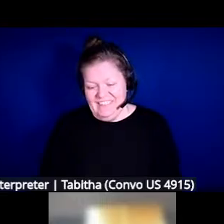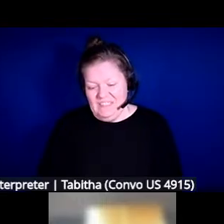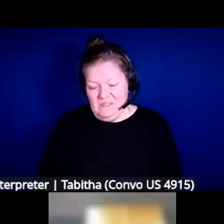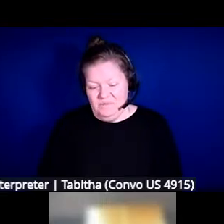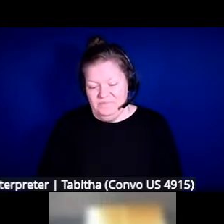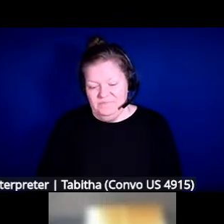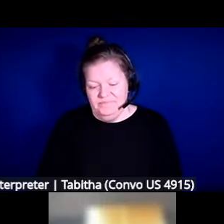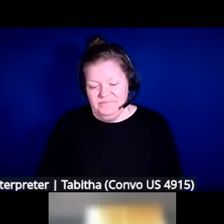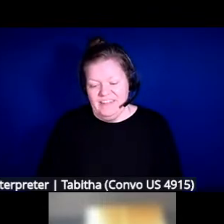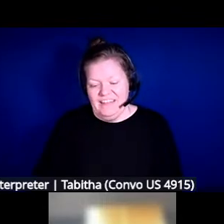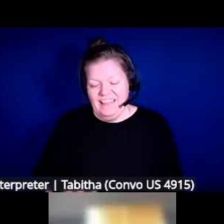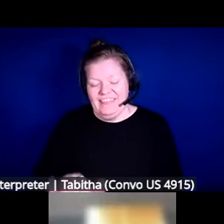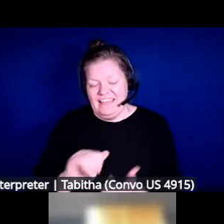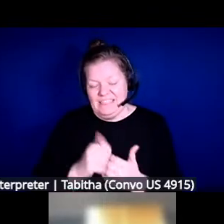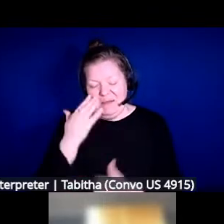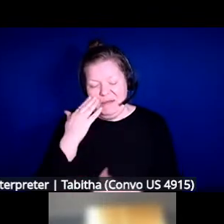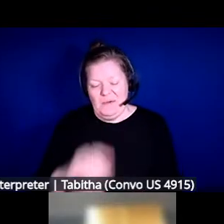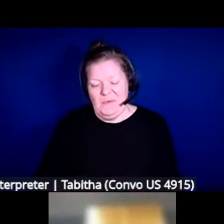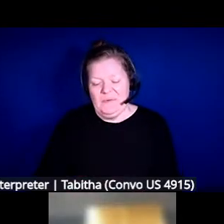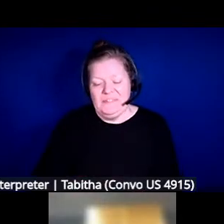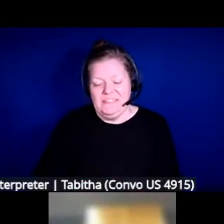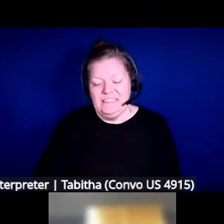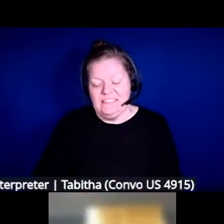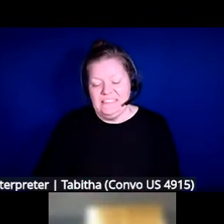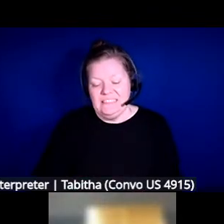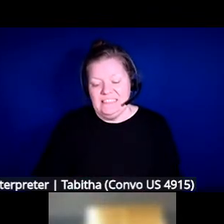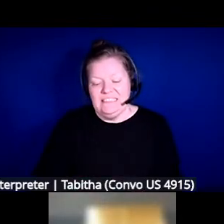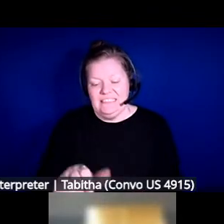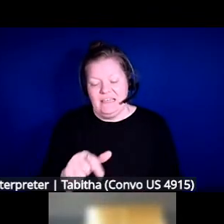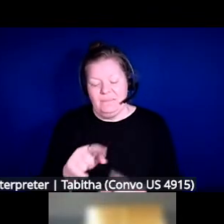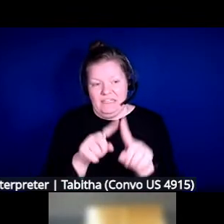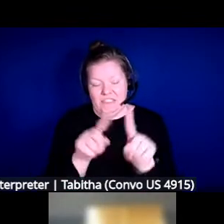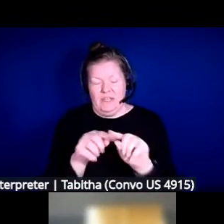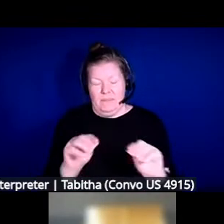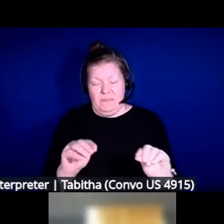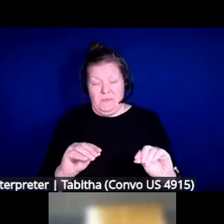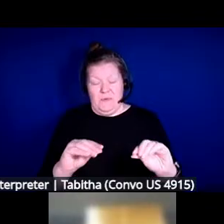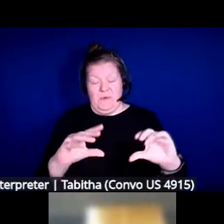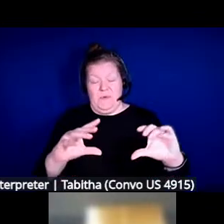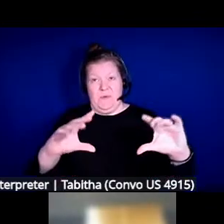That's how I can tell. Like my screen's suddenly getting really bright.